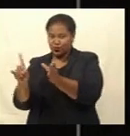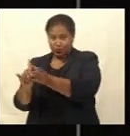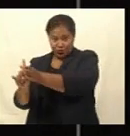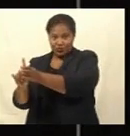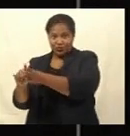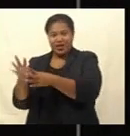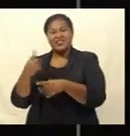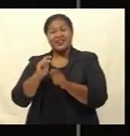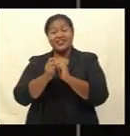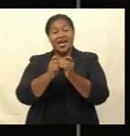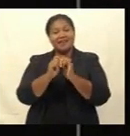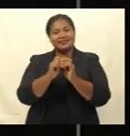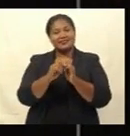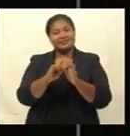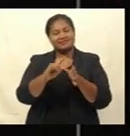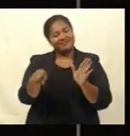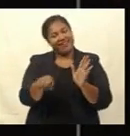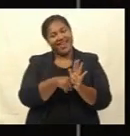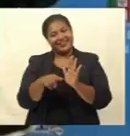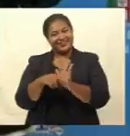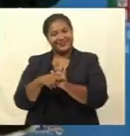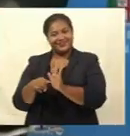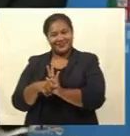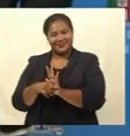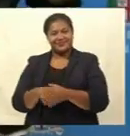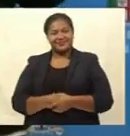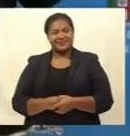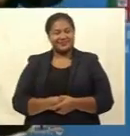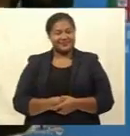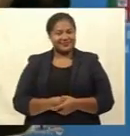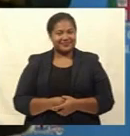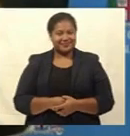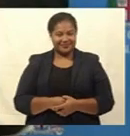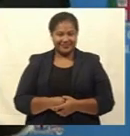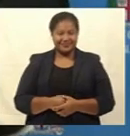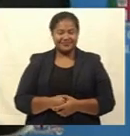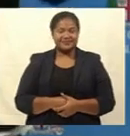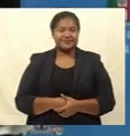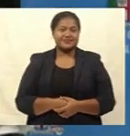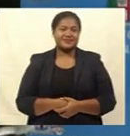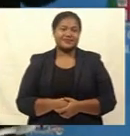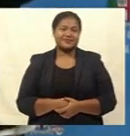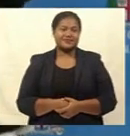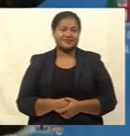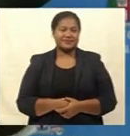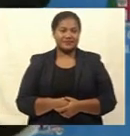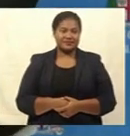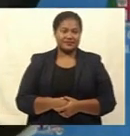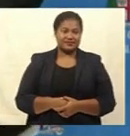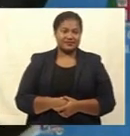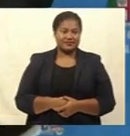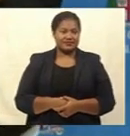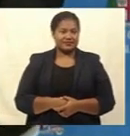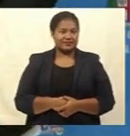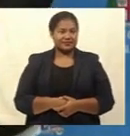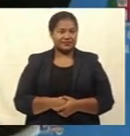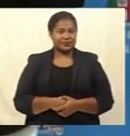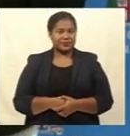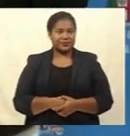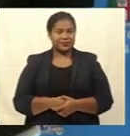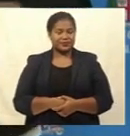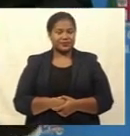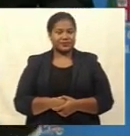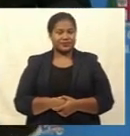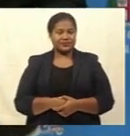test results are all negative. So the lockdown of the island is lifted. However, as is